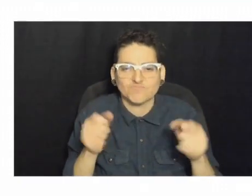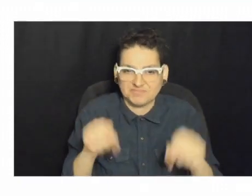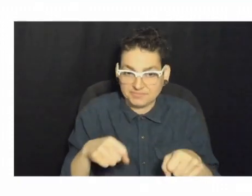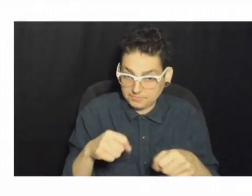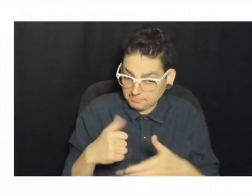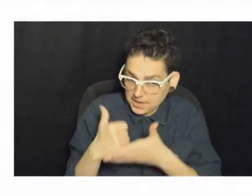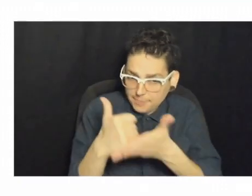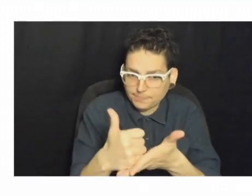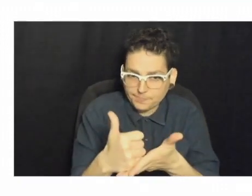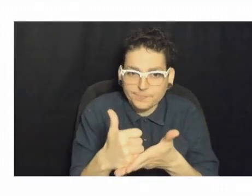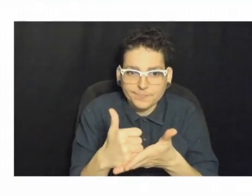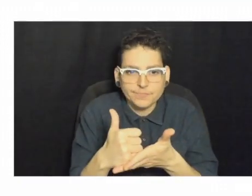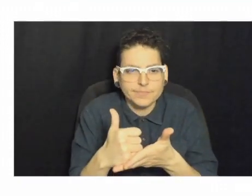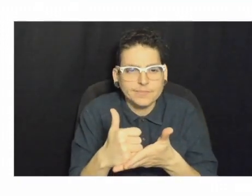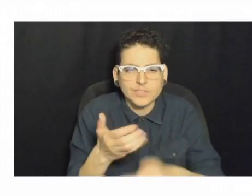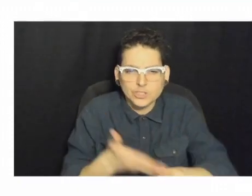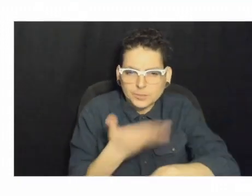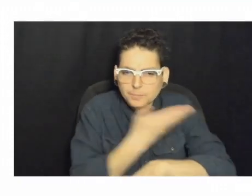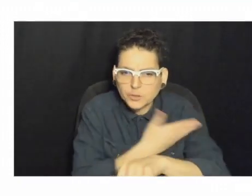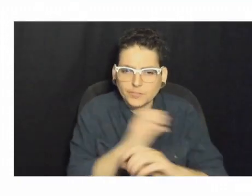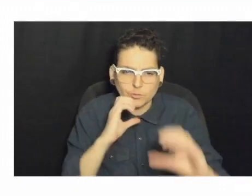communicate messages.